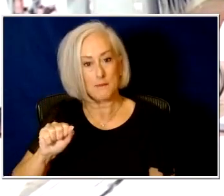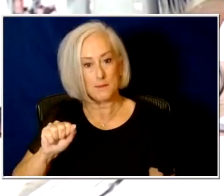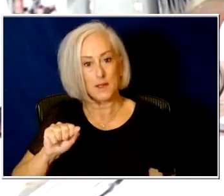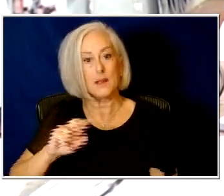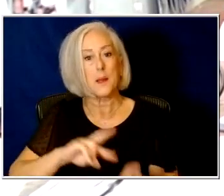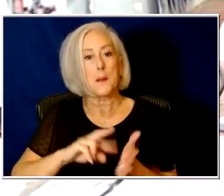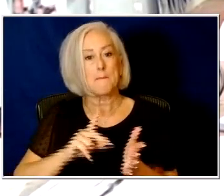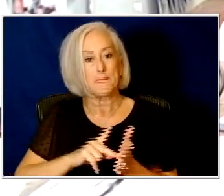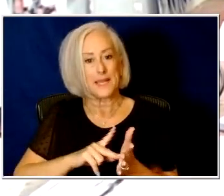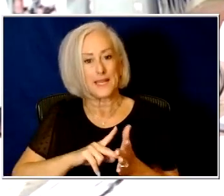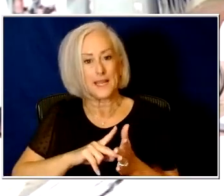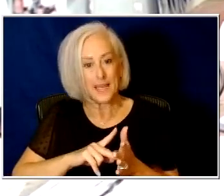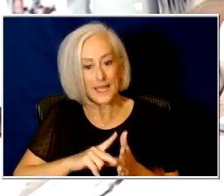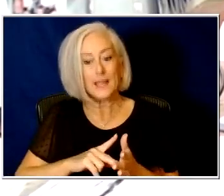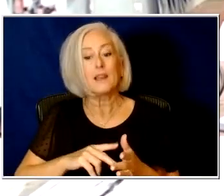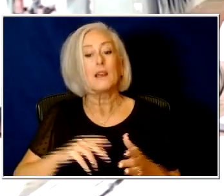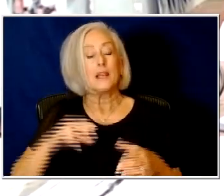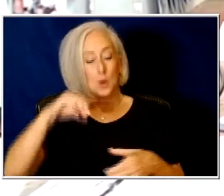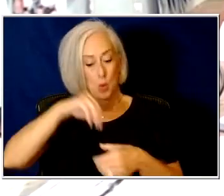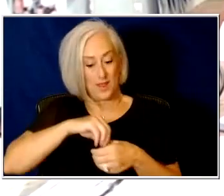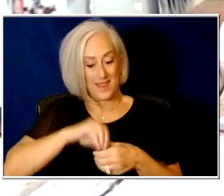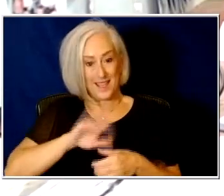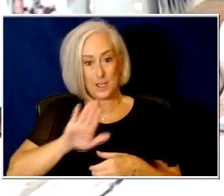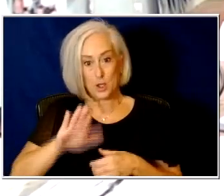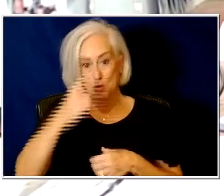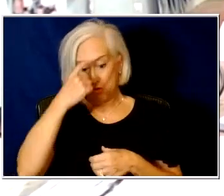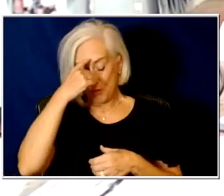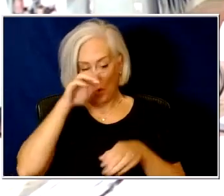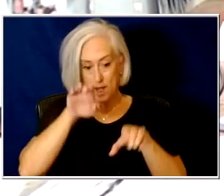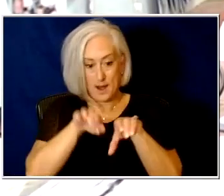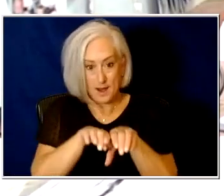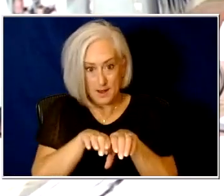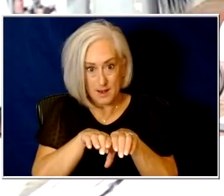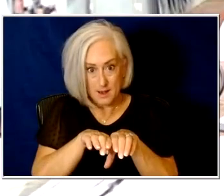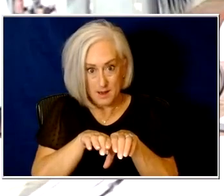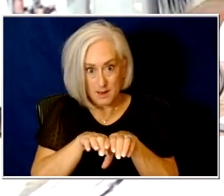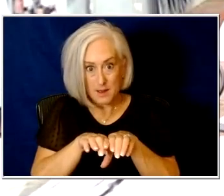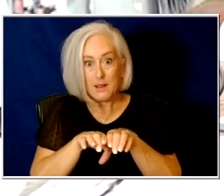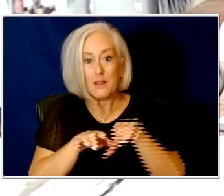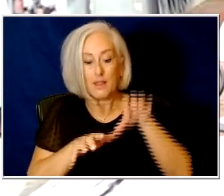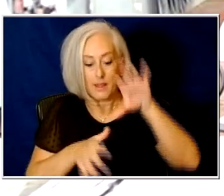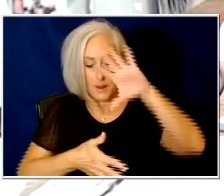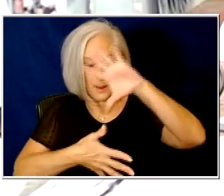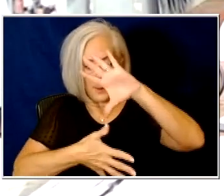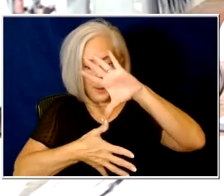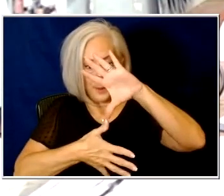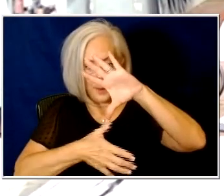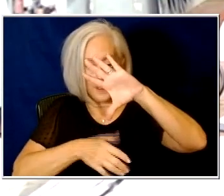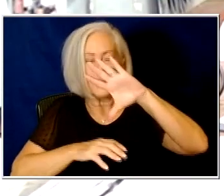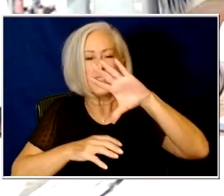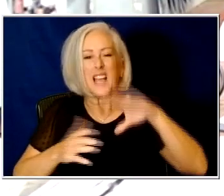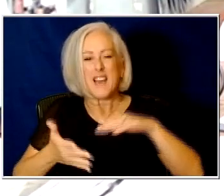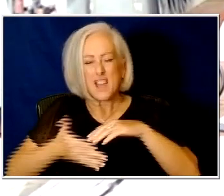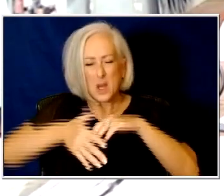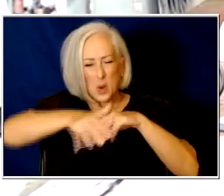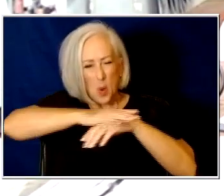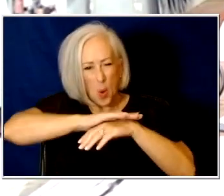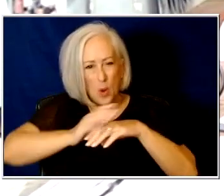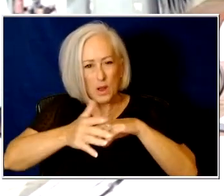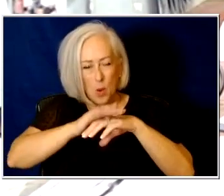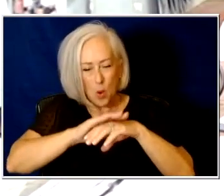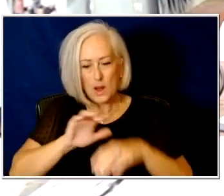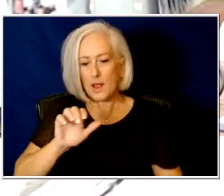Alzheimer's disease. There's a buildup of amyloid in the brain. And so it works in a very similar way. But what's different here is much stronger